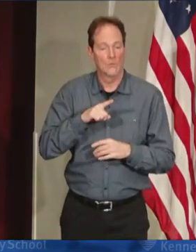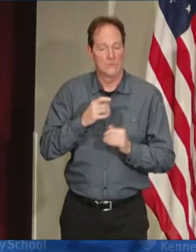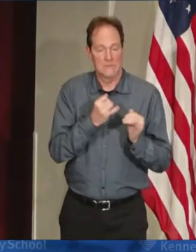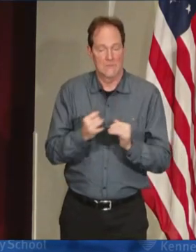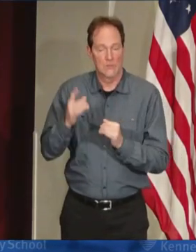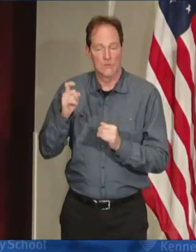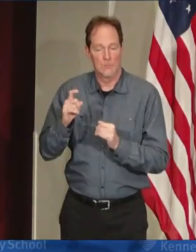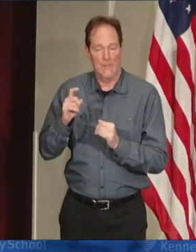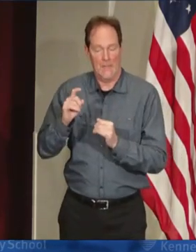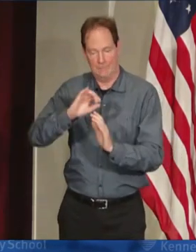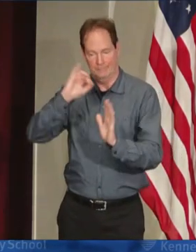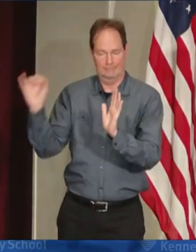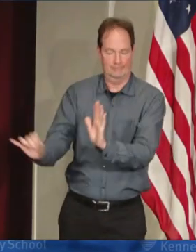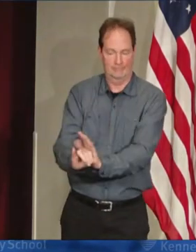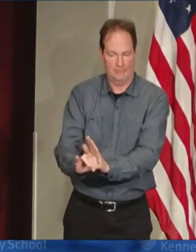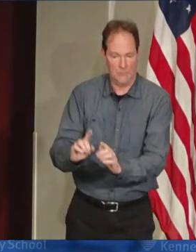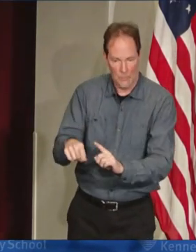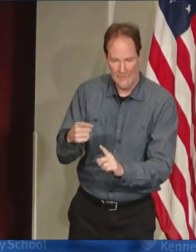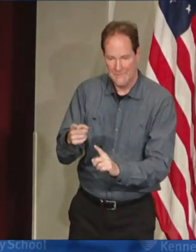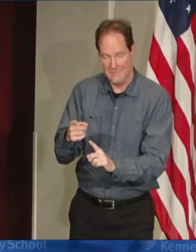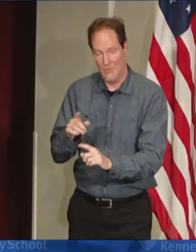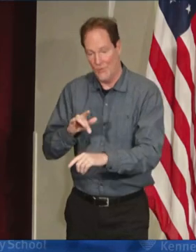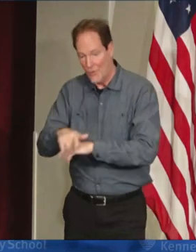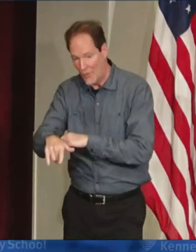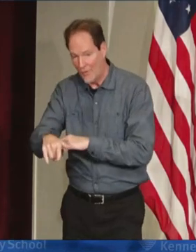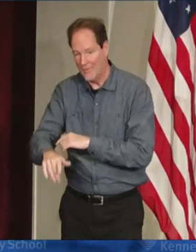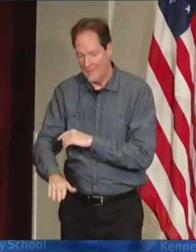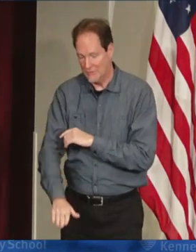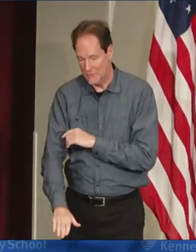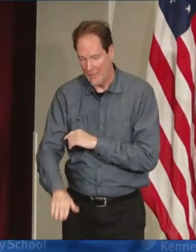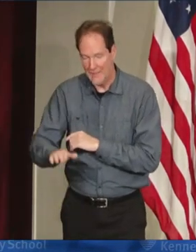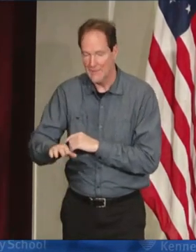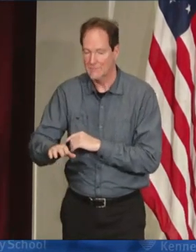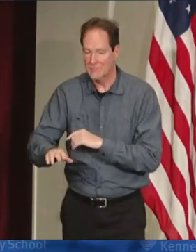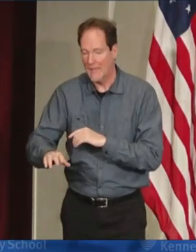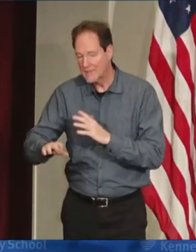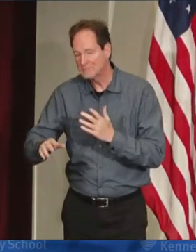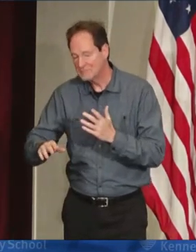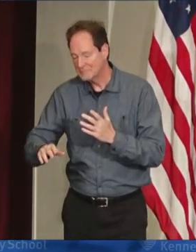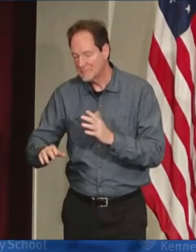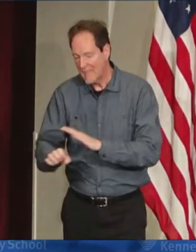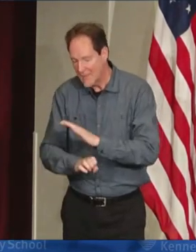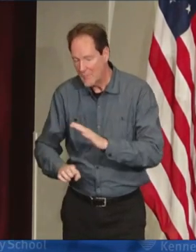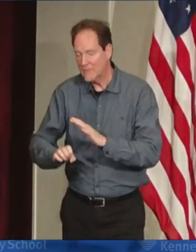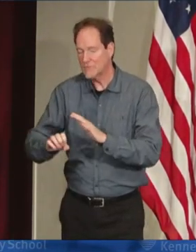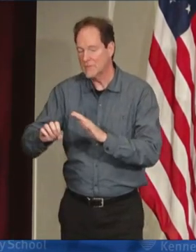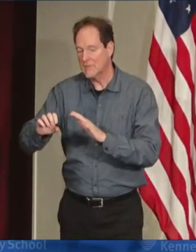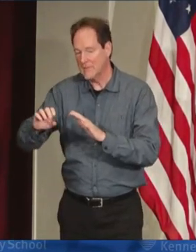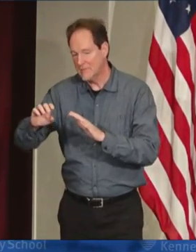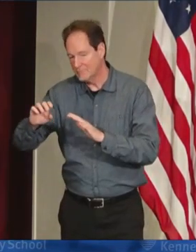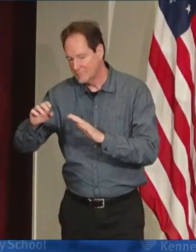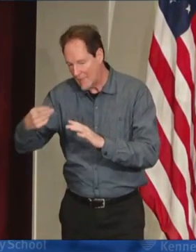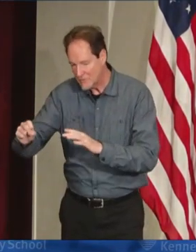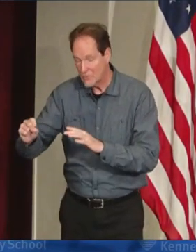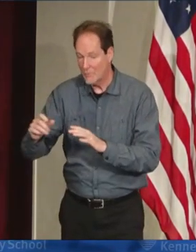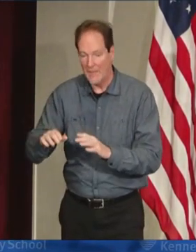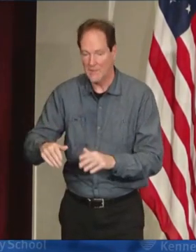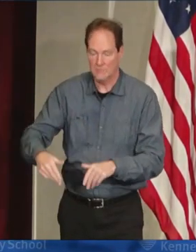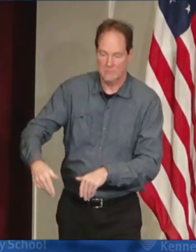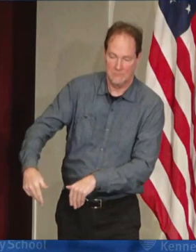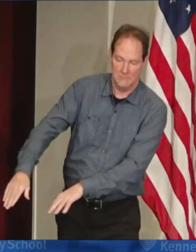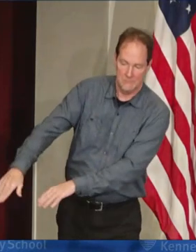have been identified when they were in early childhood, primary, secondary school. They weren't, they were pushed out. Many of them